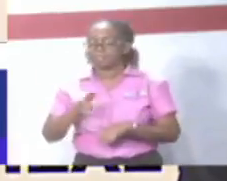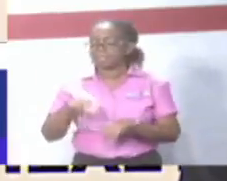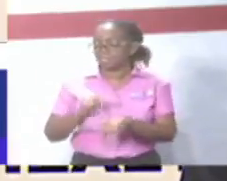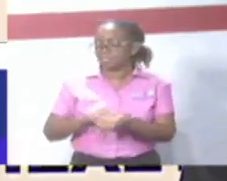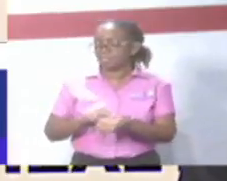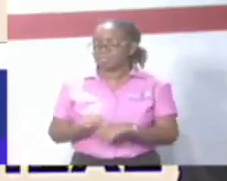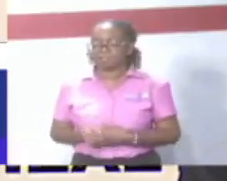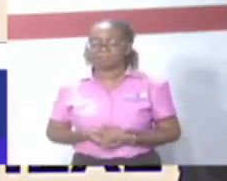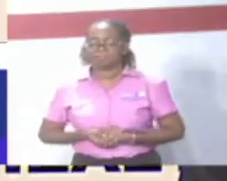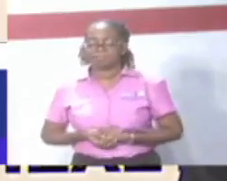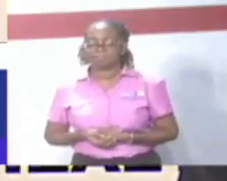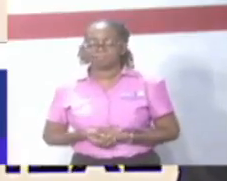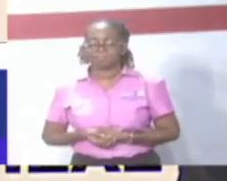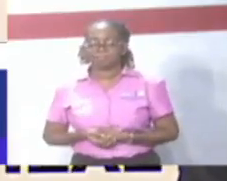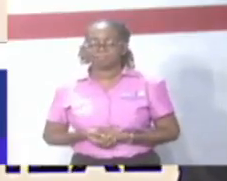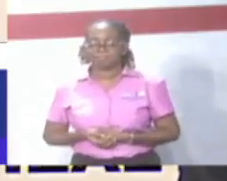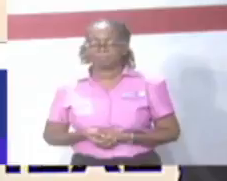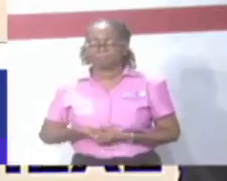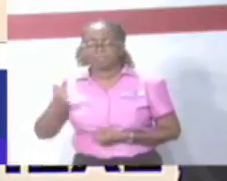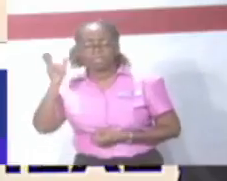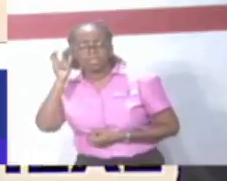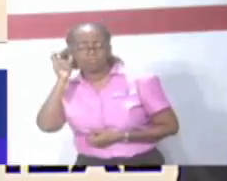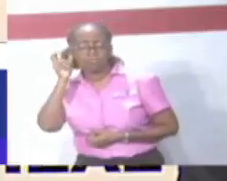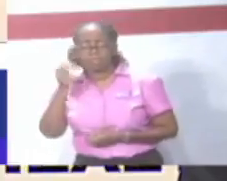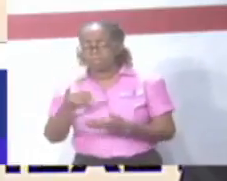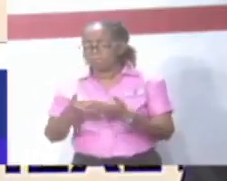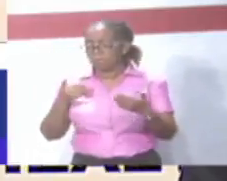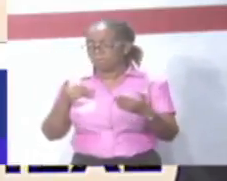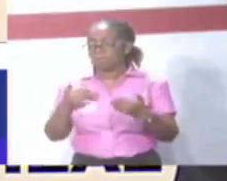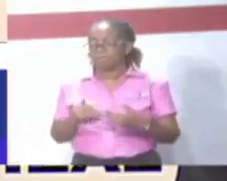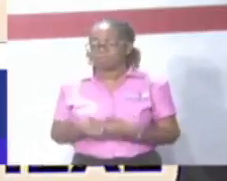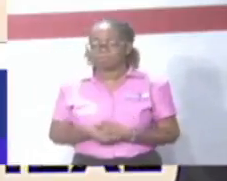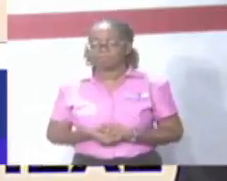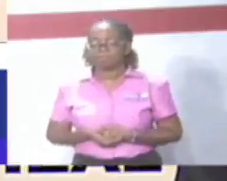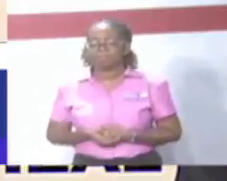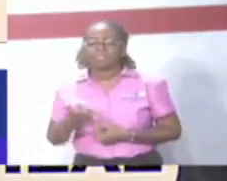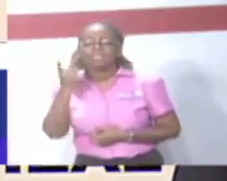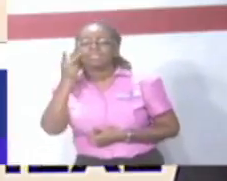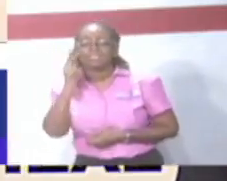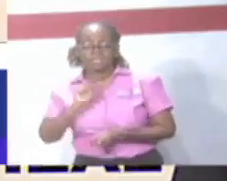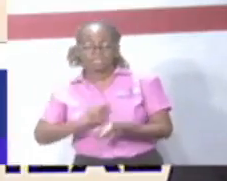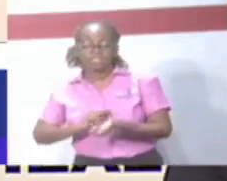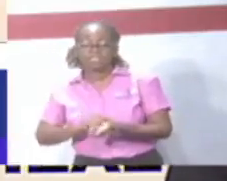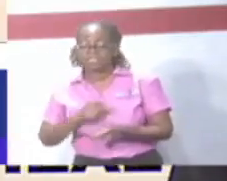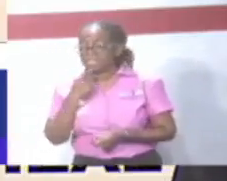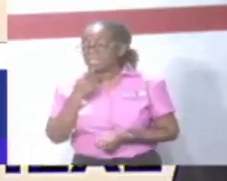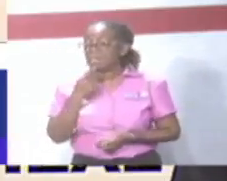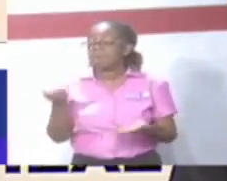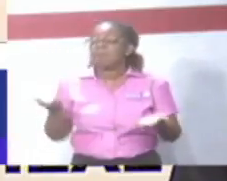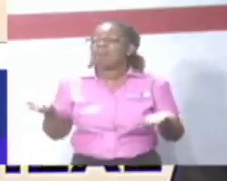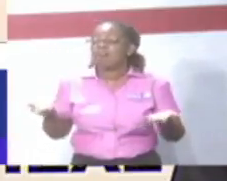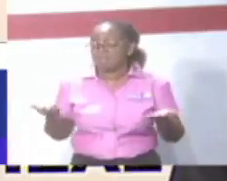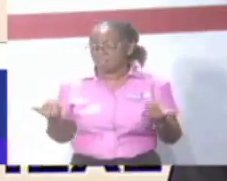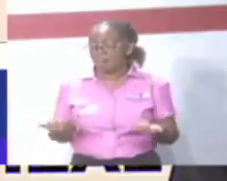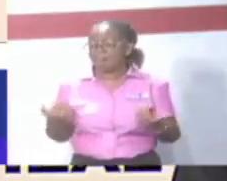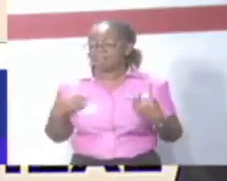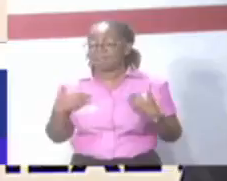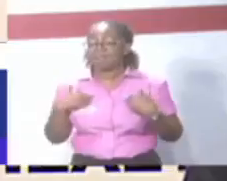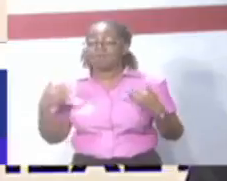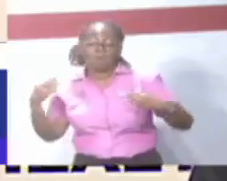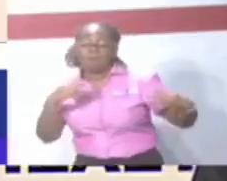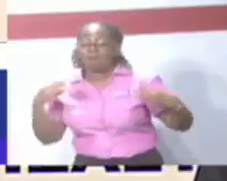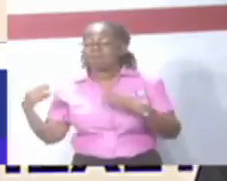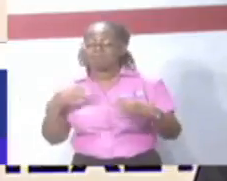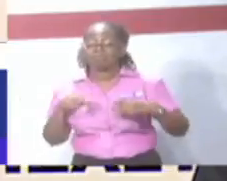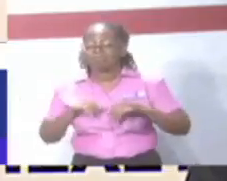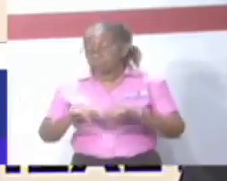just now in that little clip, that nurse was saying that we are in a war. We are still in this war. The problem is